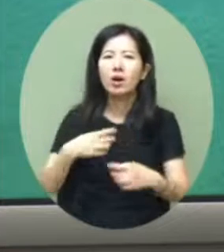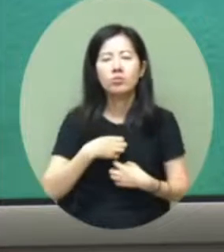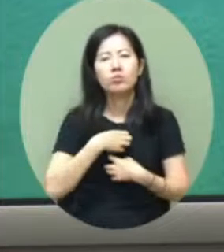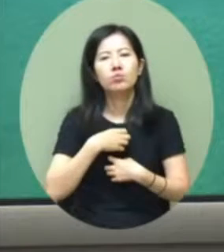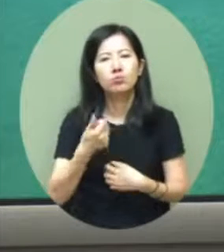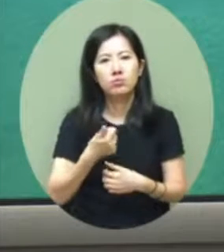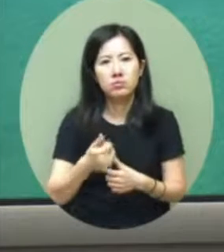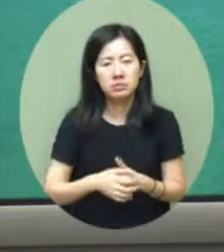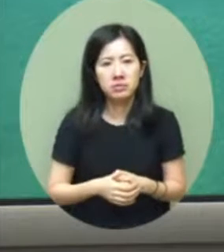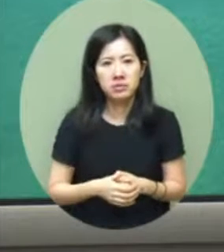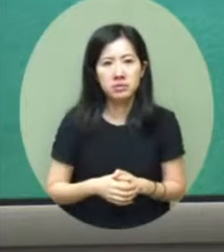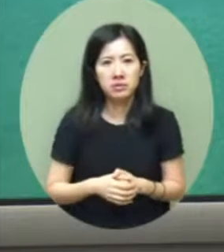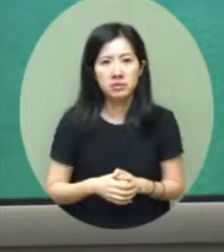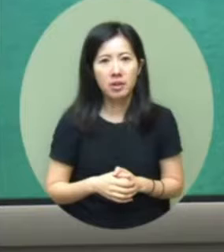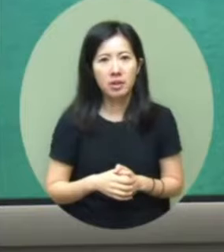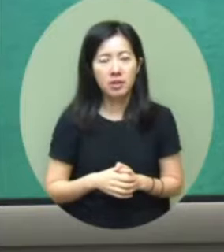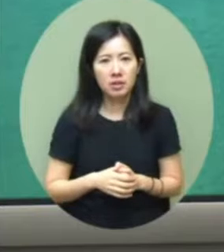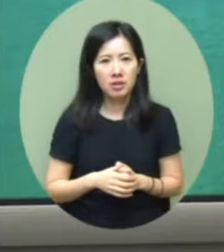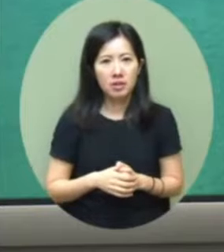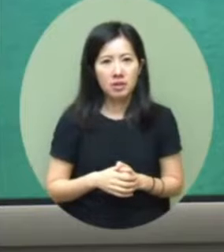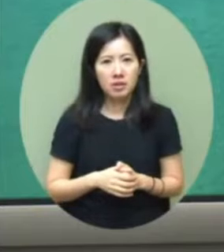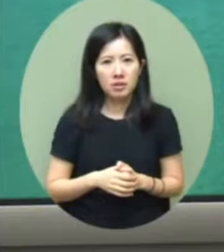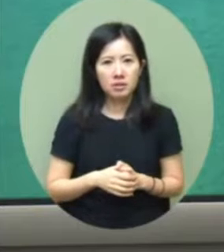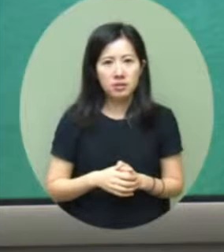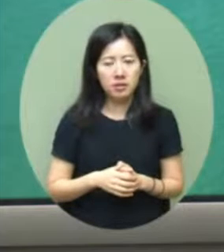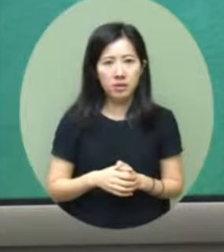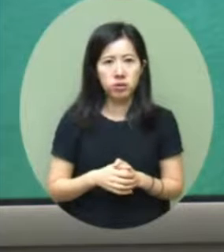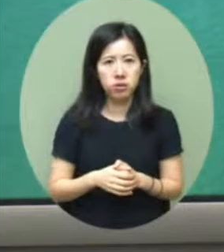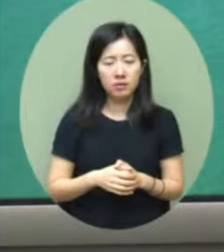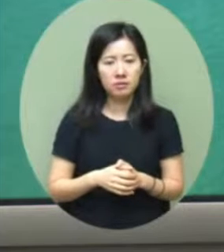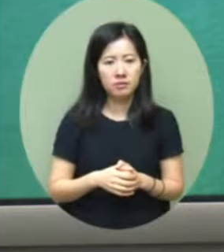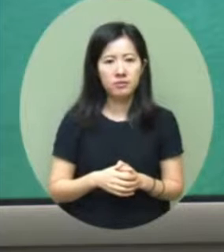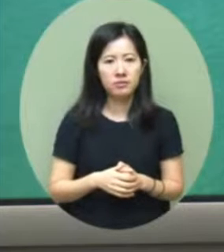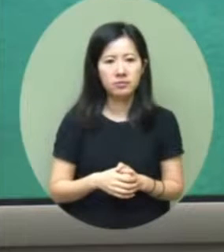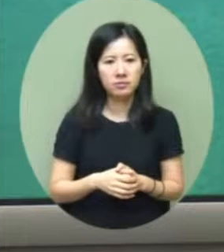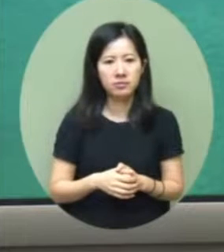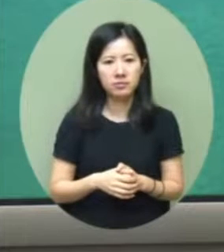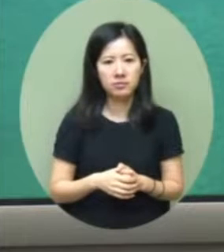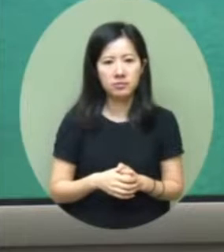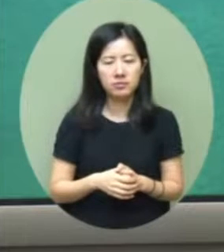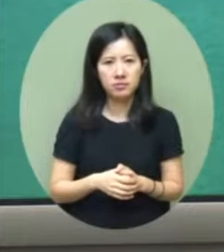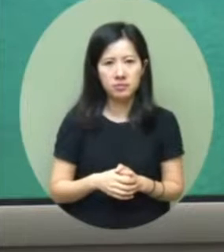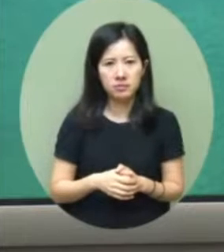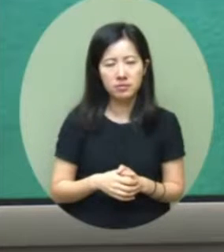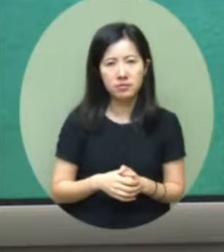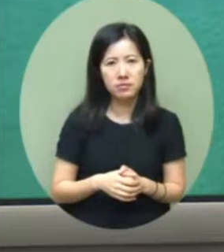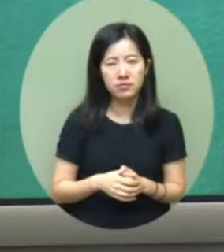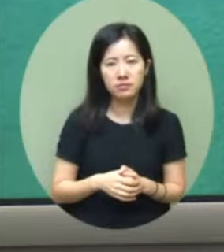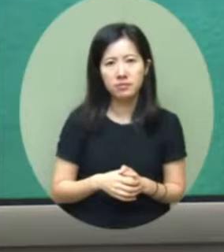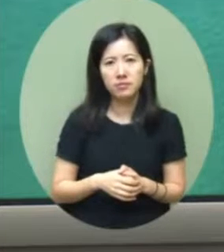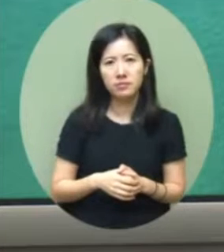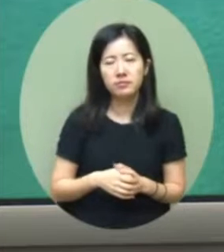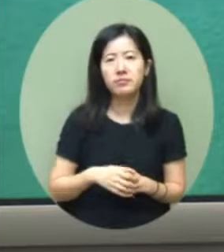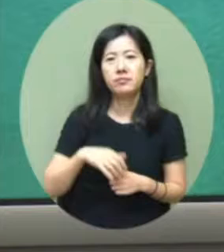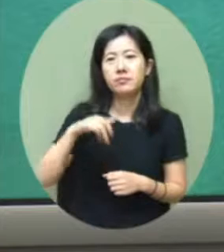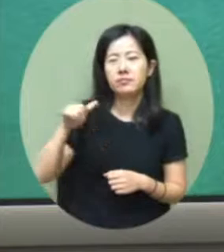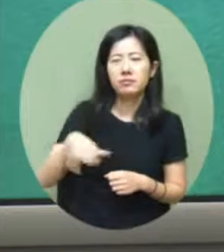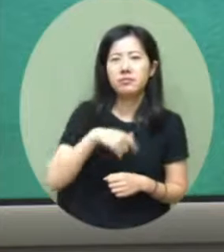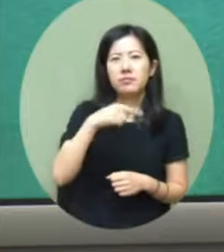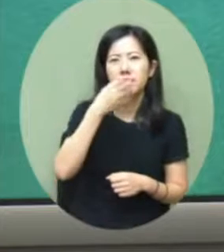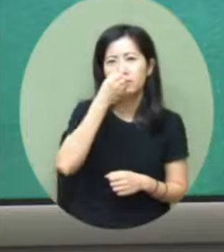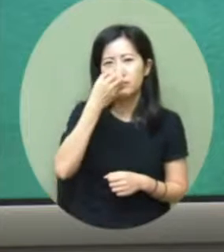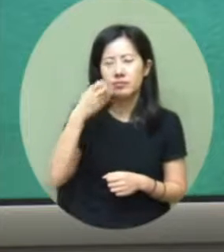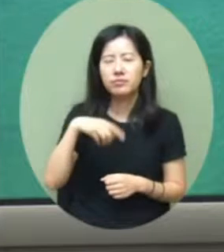not just enjoy, but will, when they finish their visits, they will tell their friends